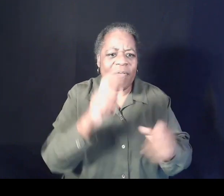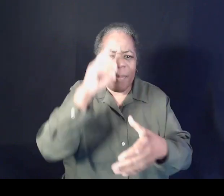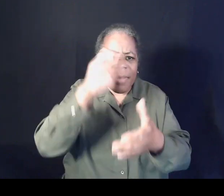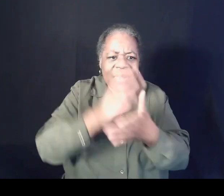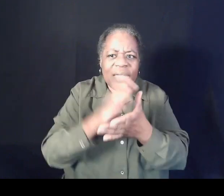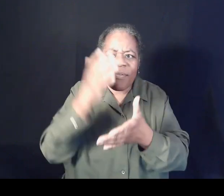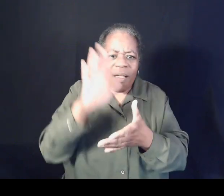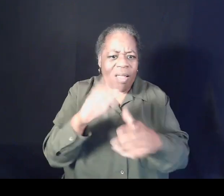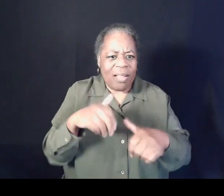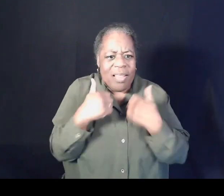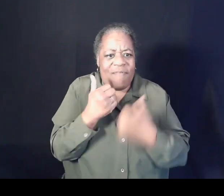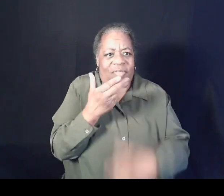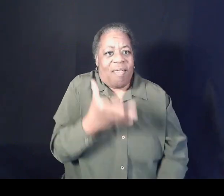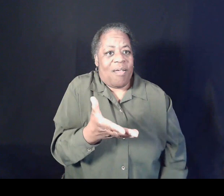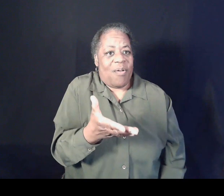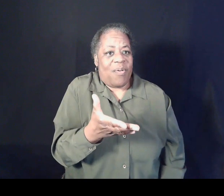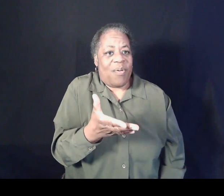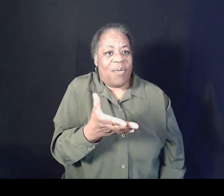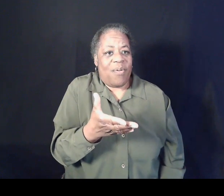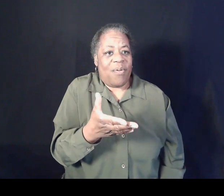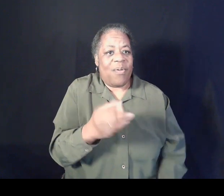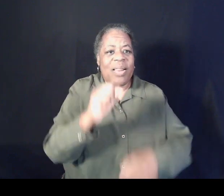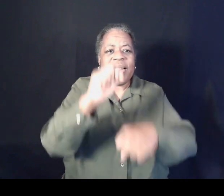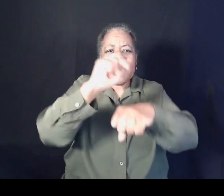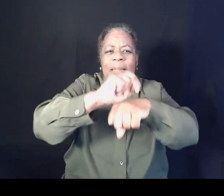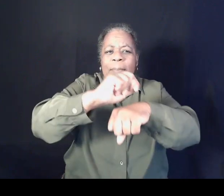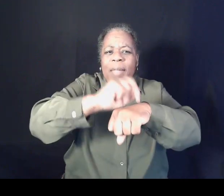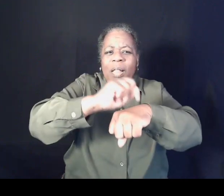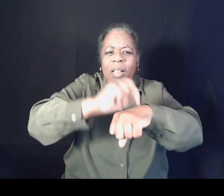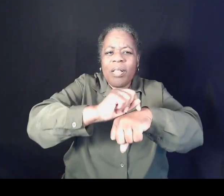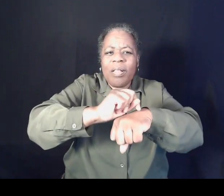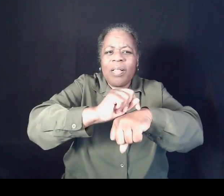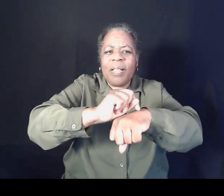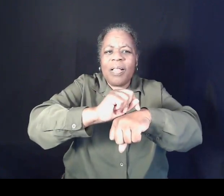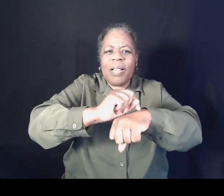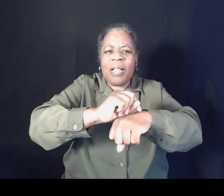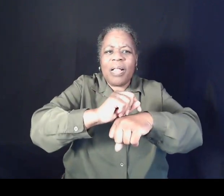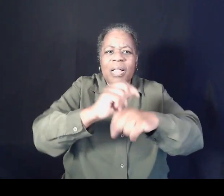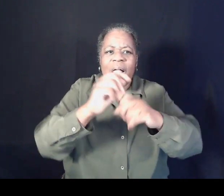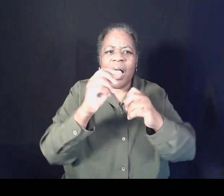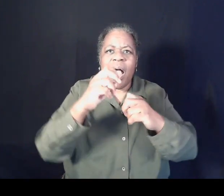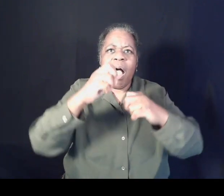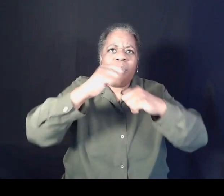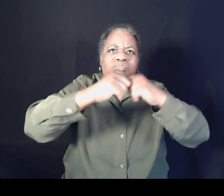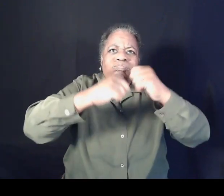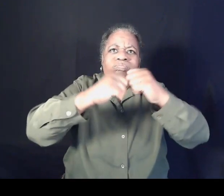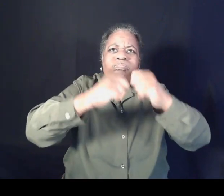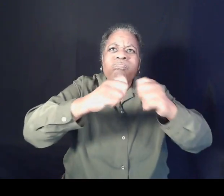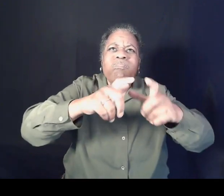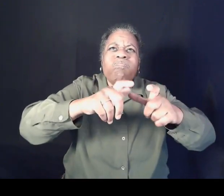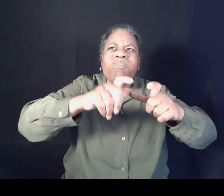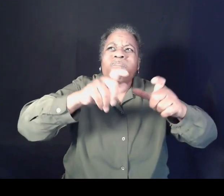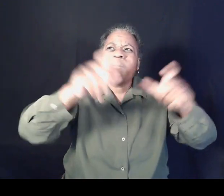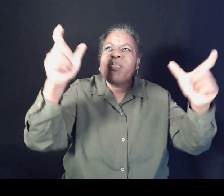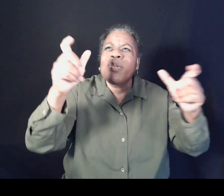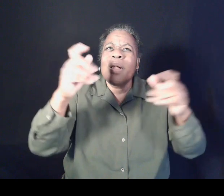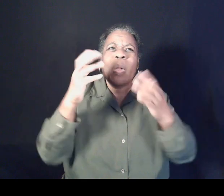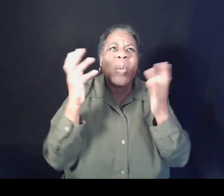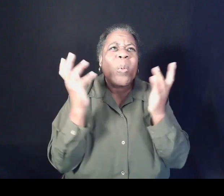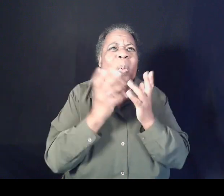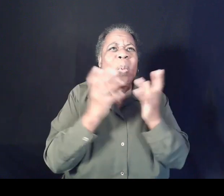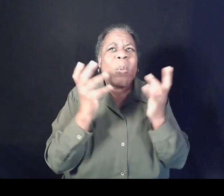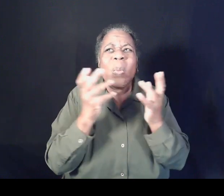lived. The temple's incredible stature obviously impressed the disciples, who were overwhelmed by the size of the